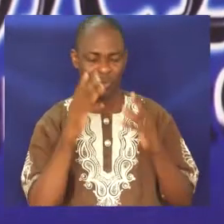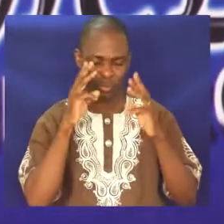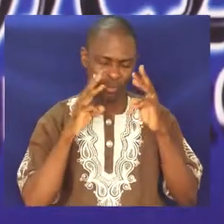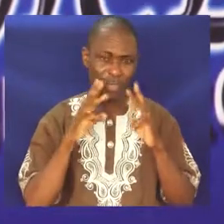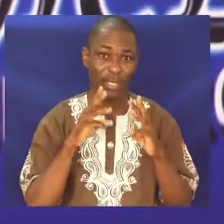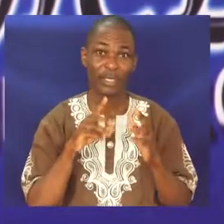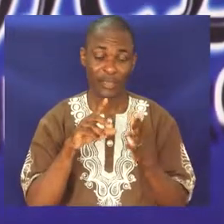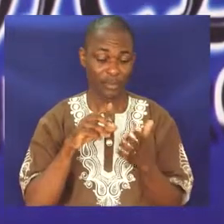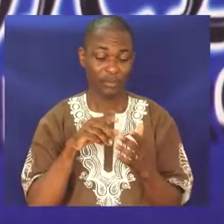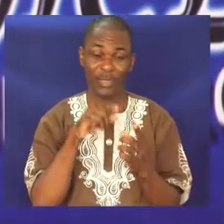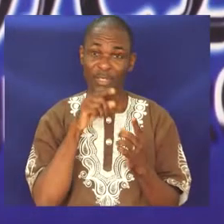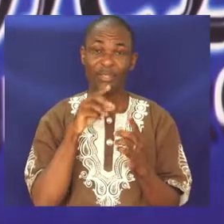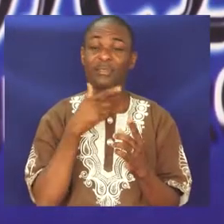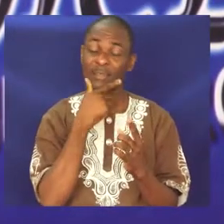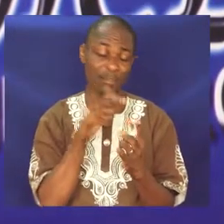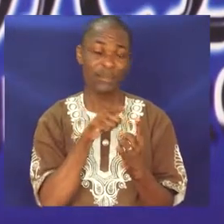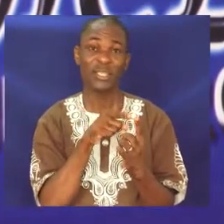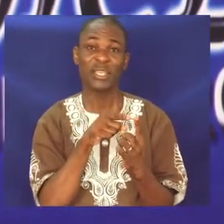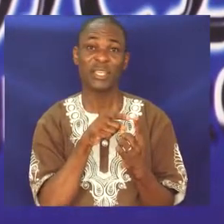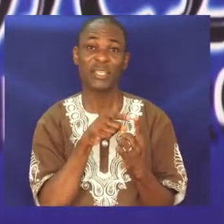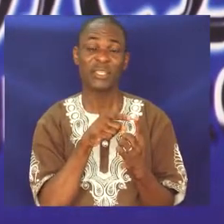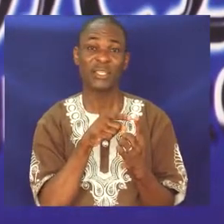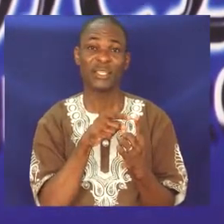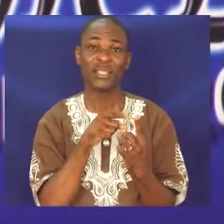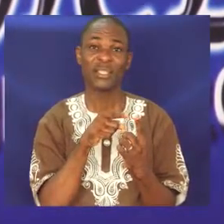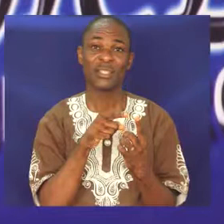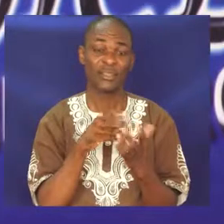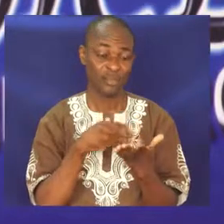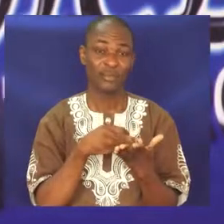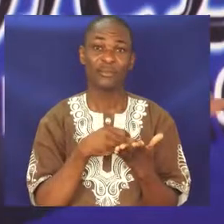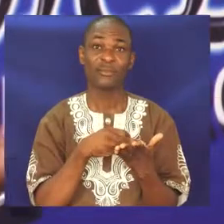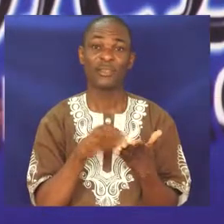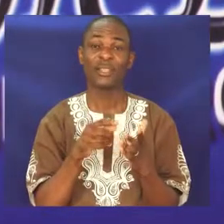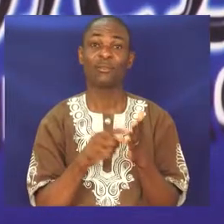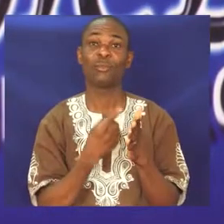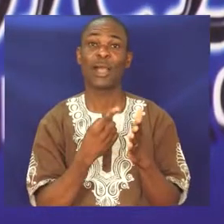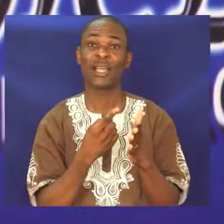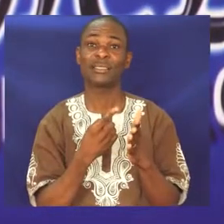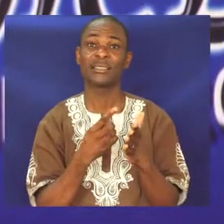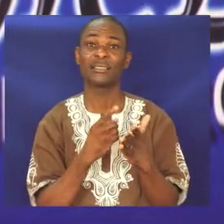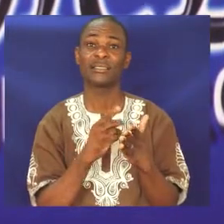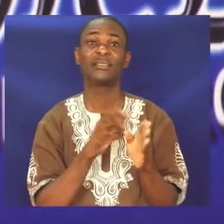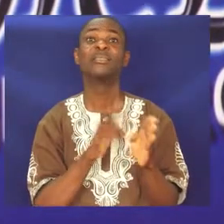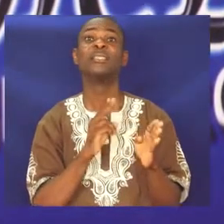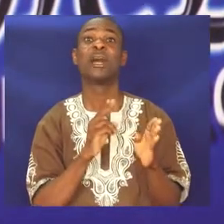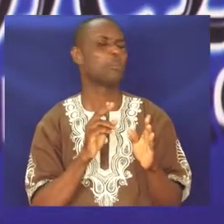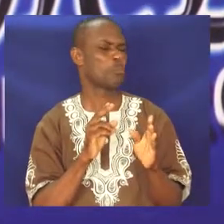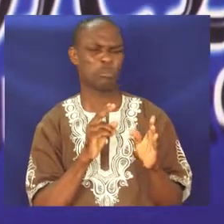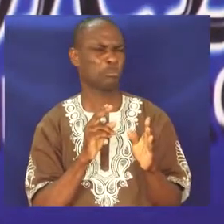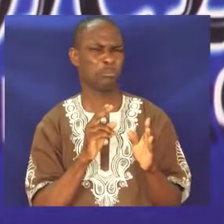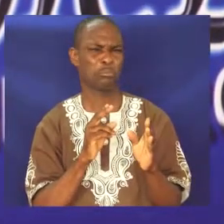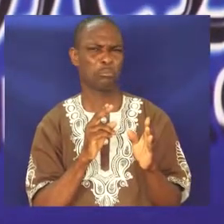wo ko ye na anye ye no wo sa pem ko nanim esa ko biem eno so anye ye na wo ye gana ni